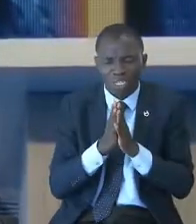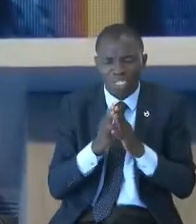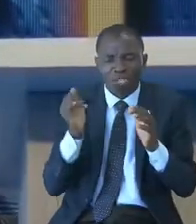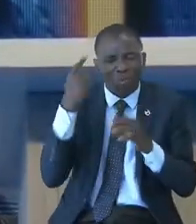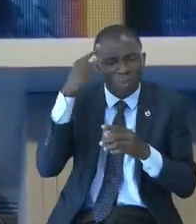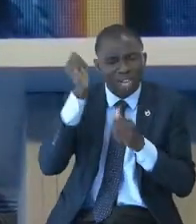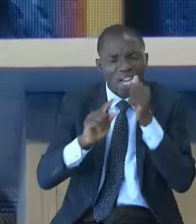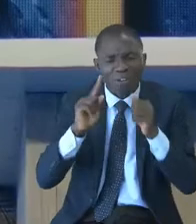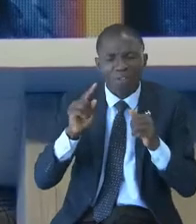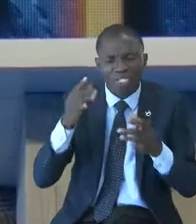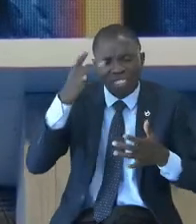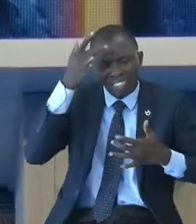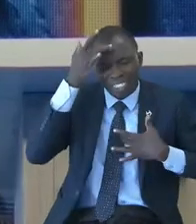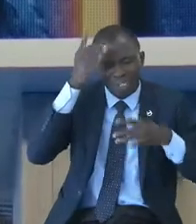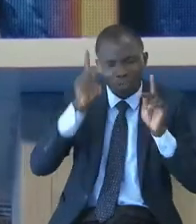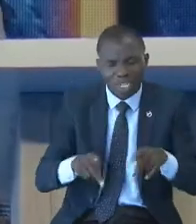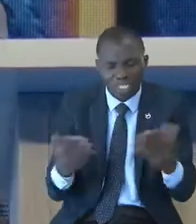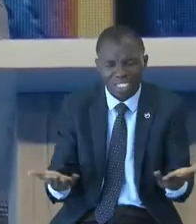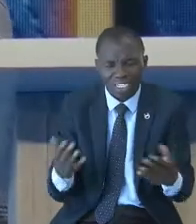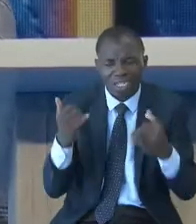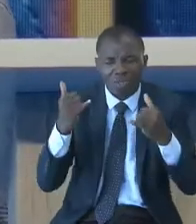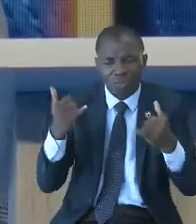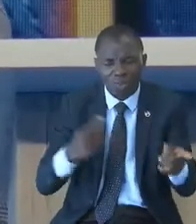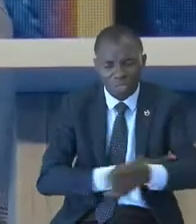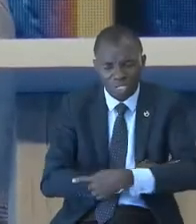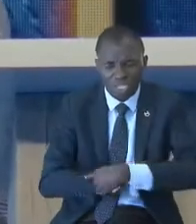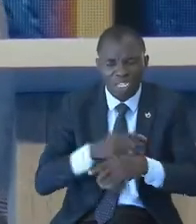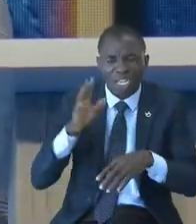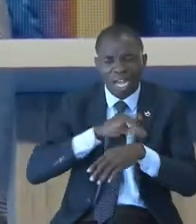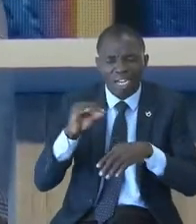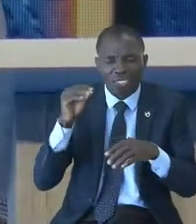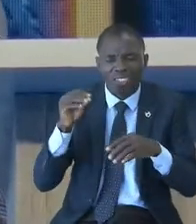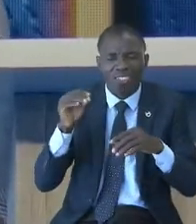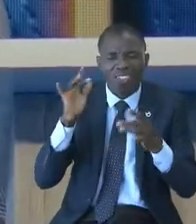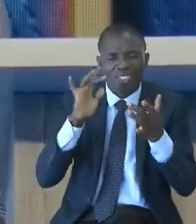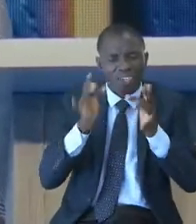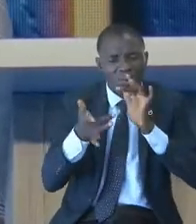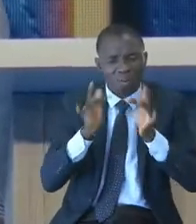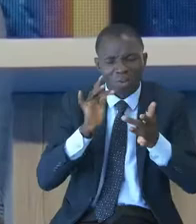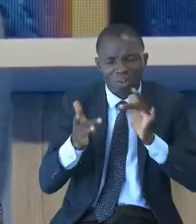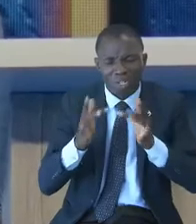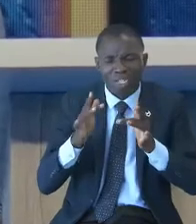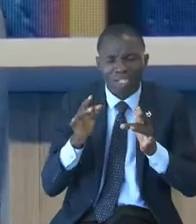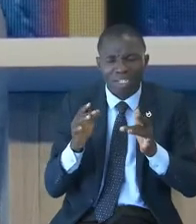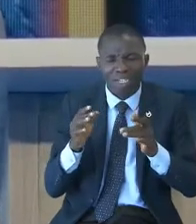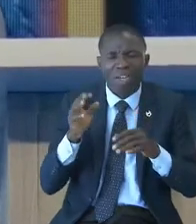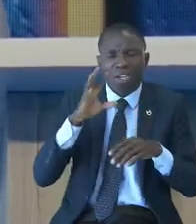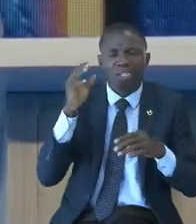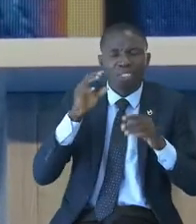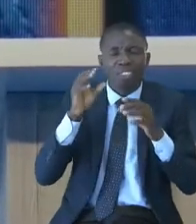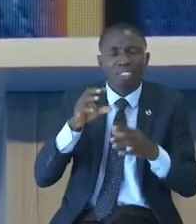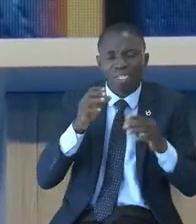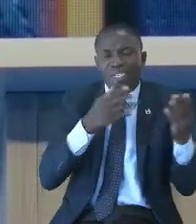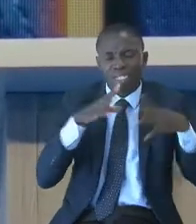today, oppressed person here today, and online, stretch forth your healing hand.